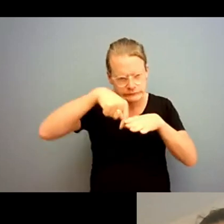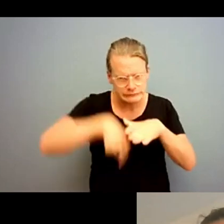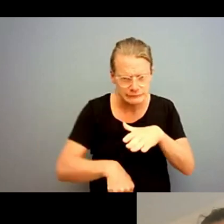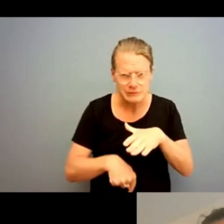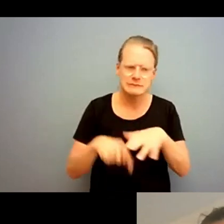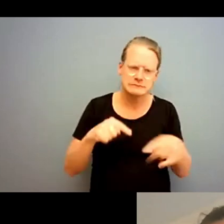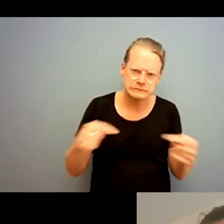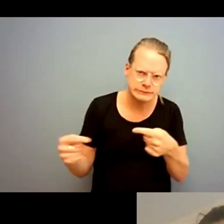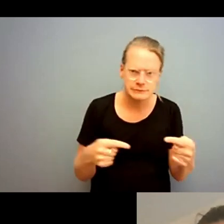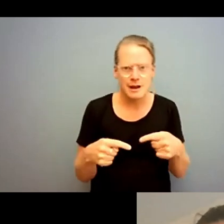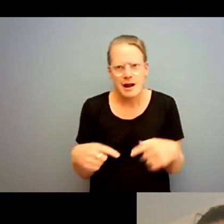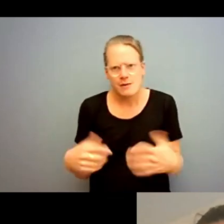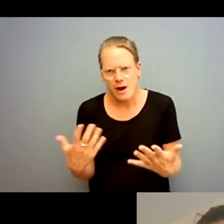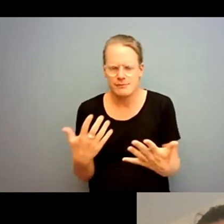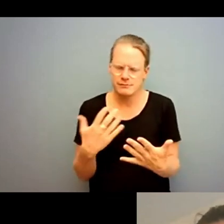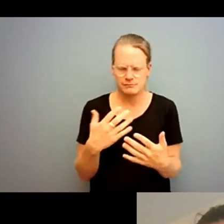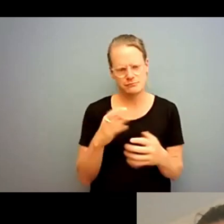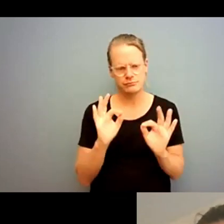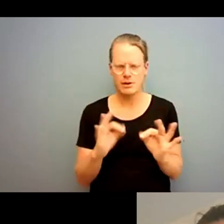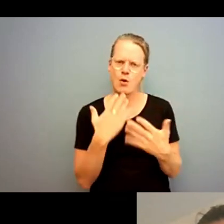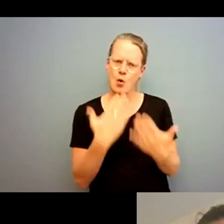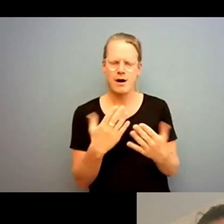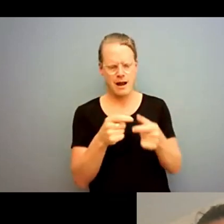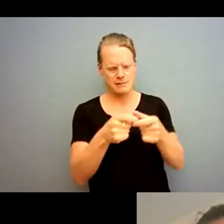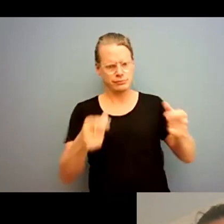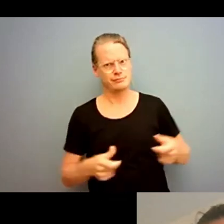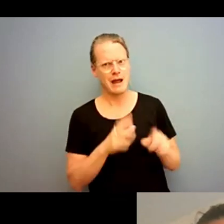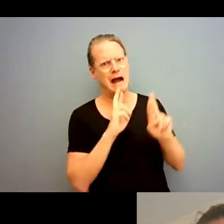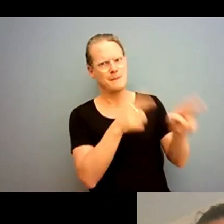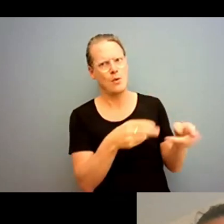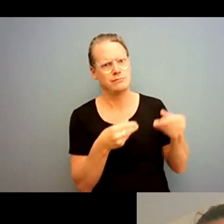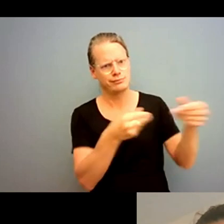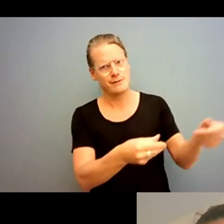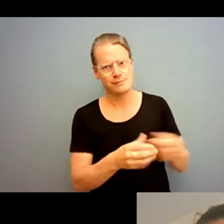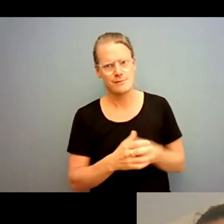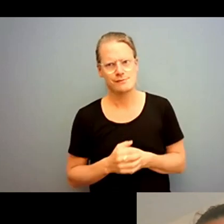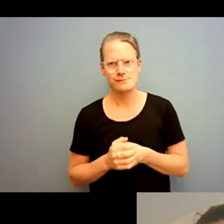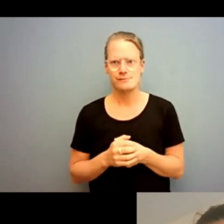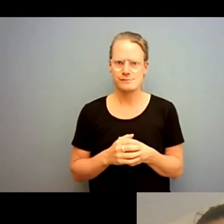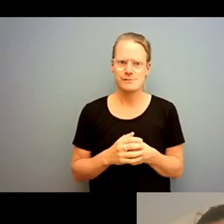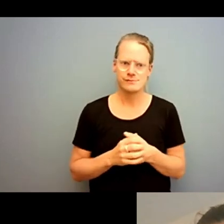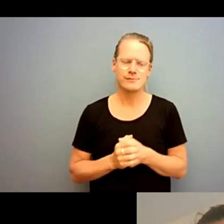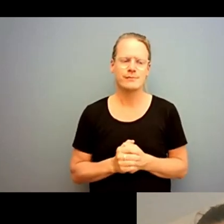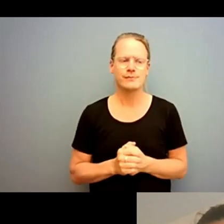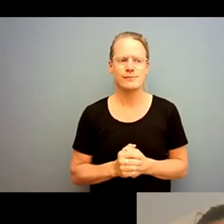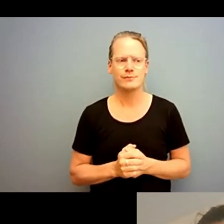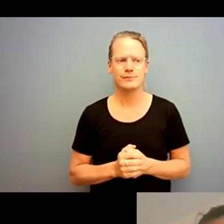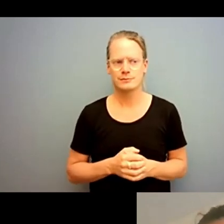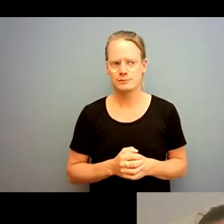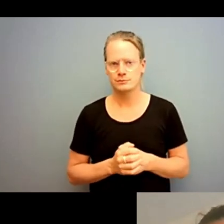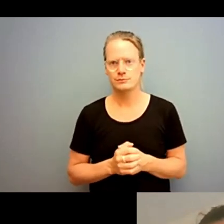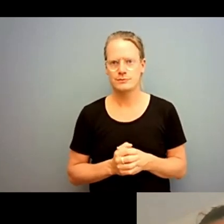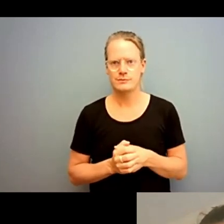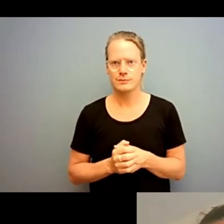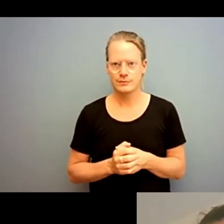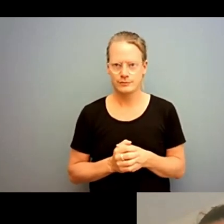because we want to make it as inclusive as possible, because if it doesn't address the real issues that people have in their lives, it